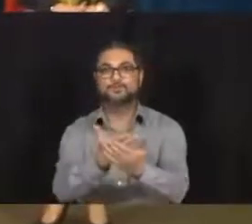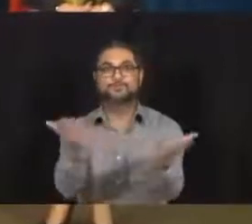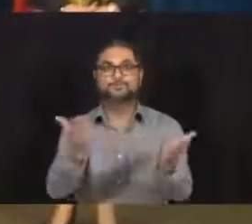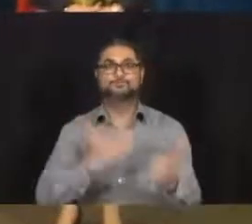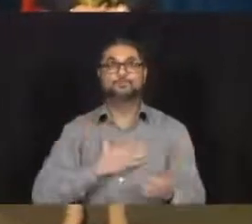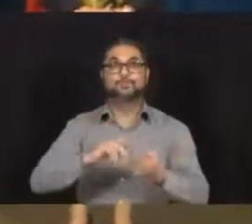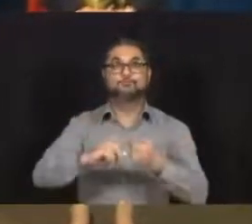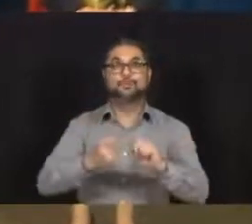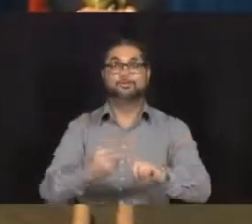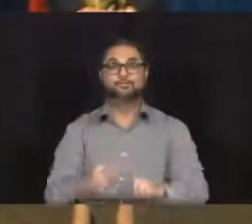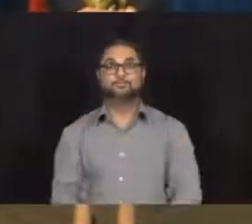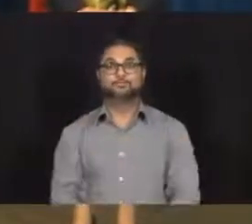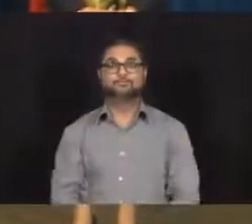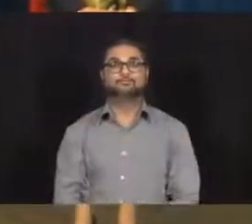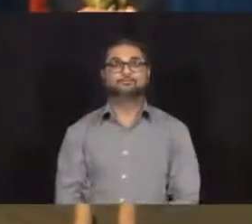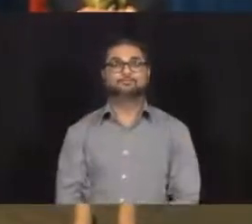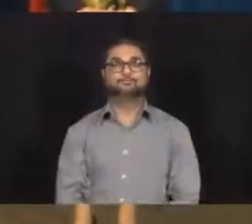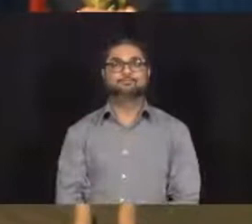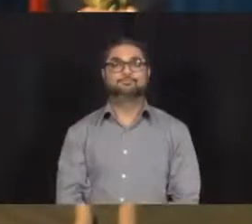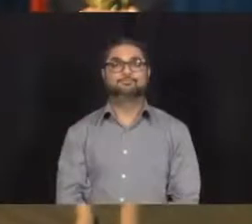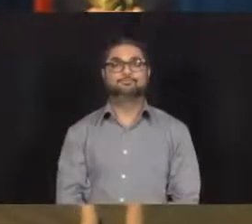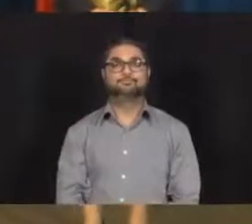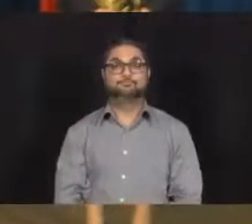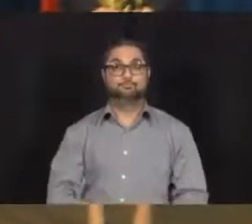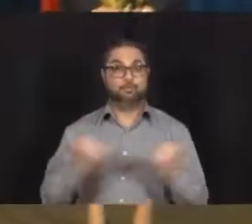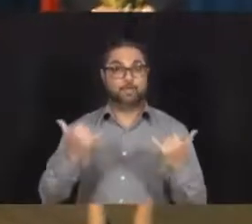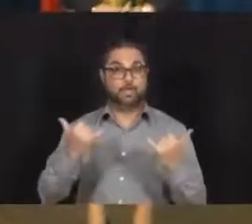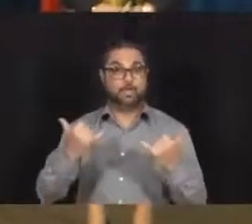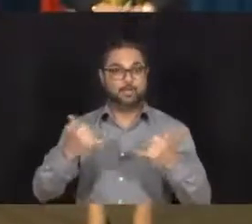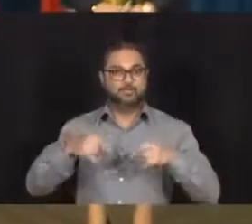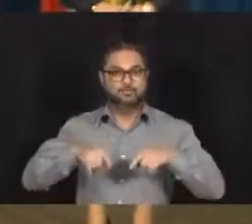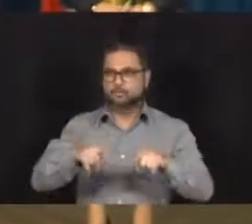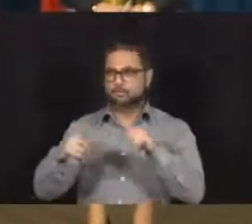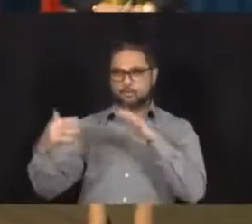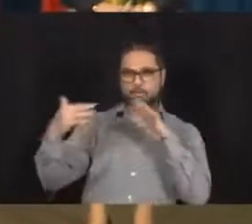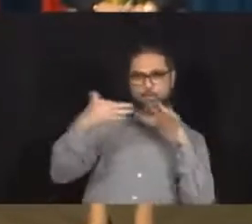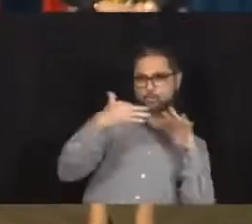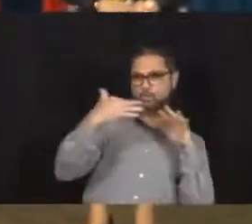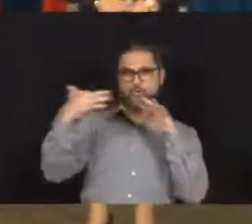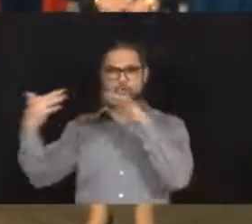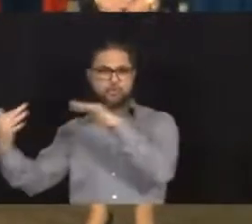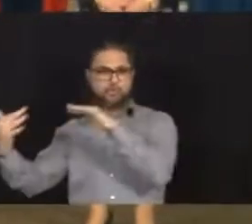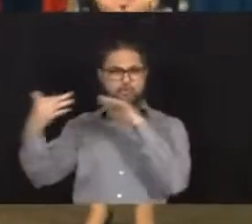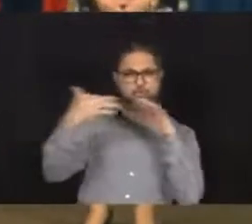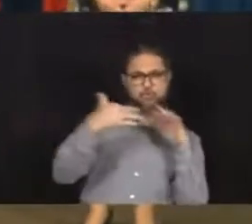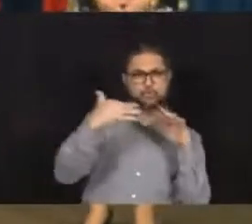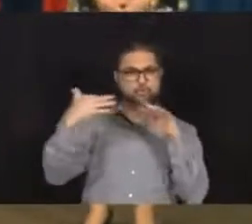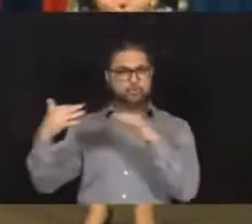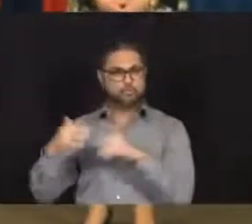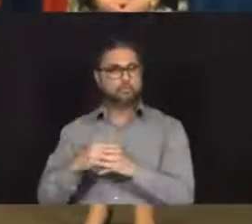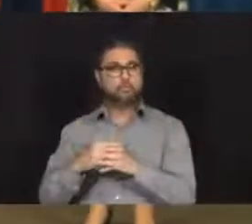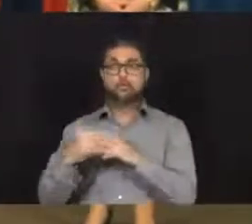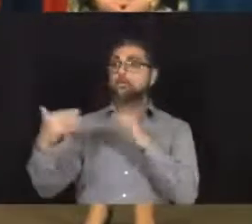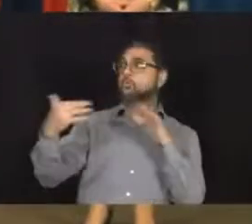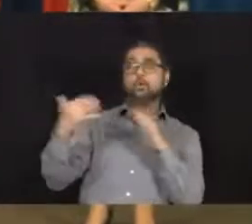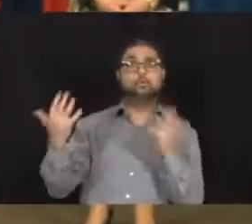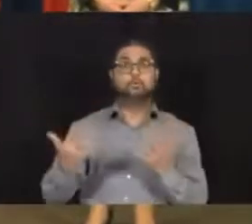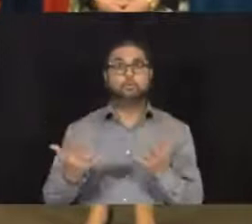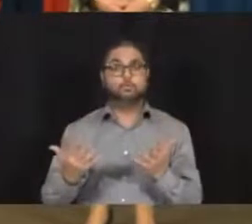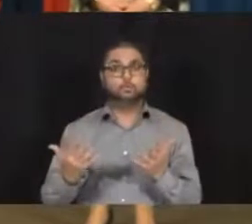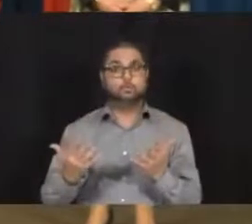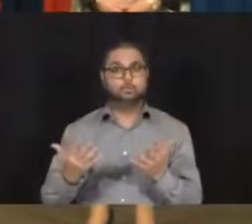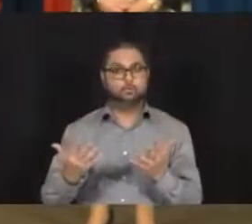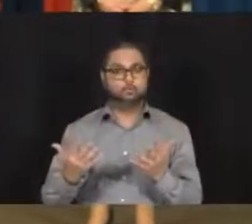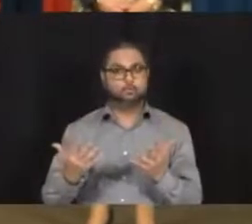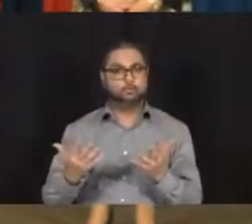My friends, we're in the midst of a battle. We're fighting a war against